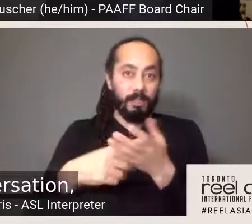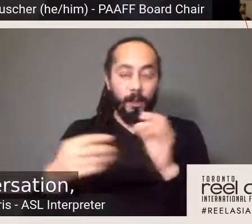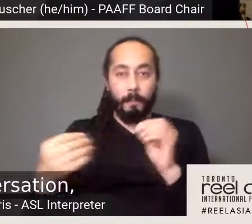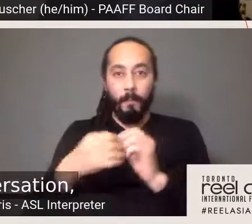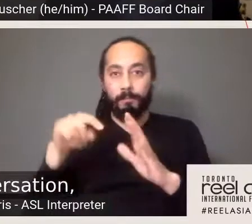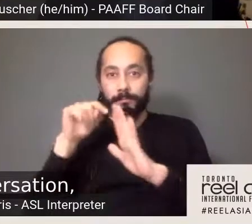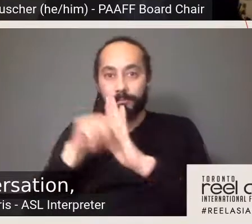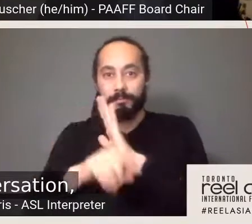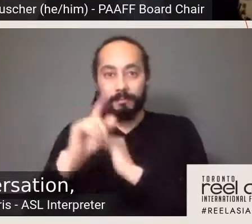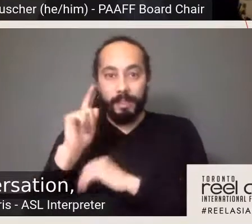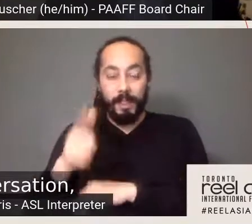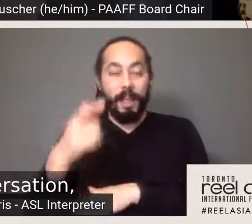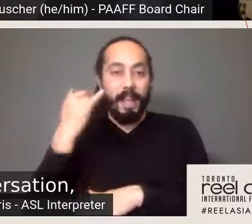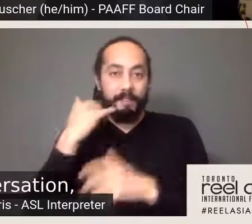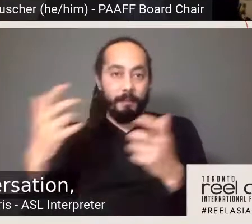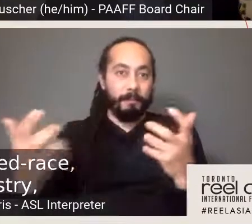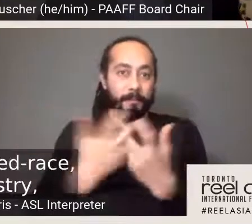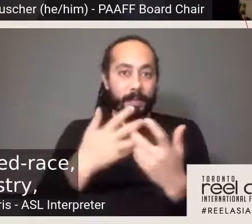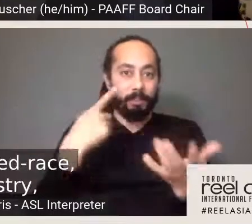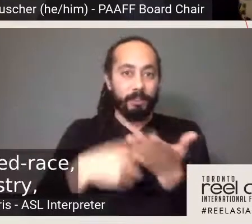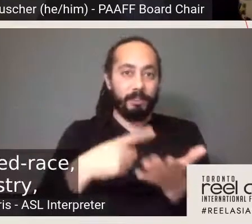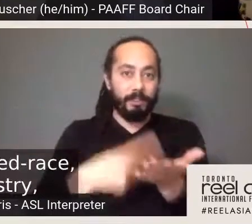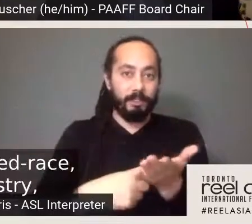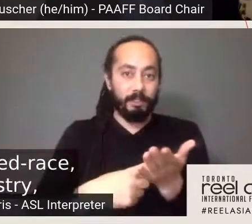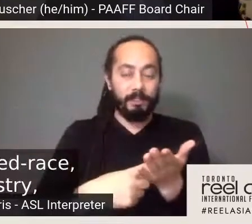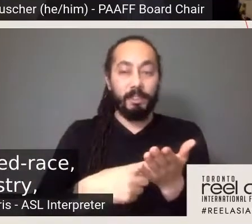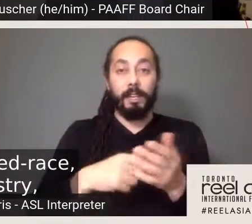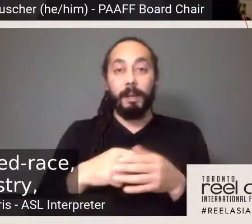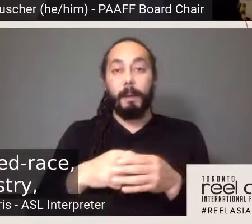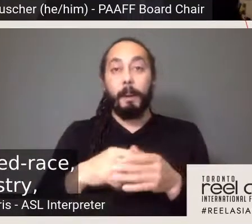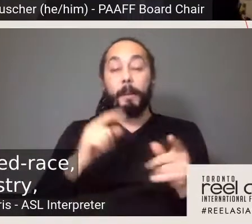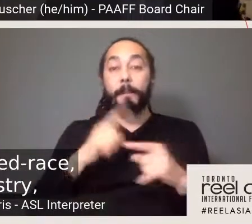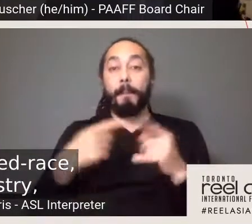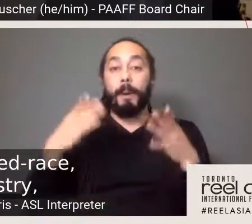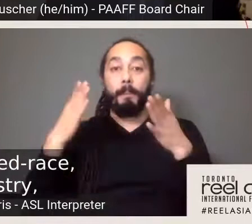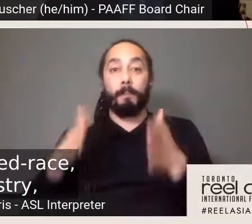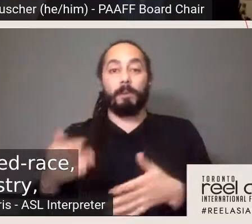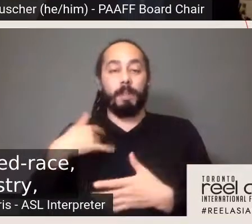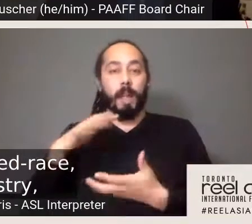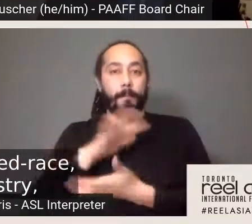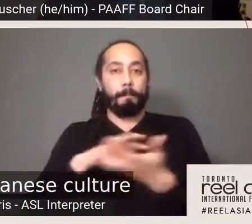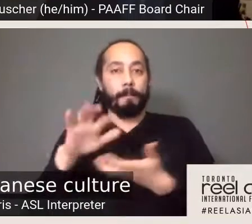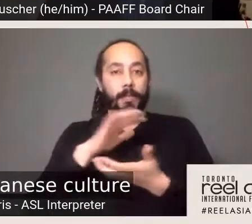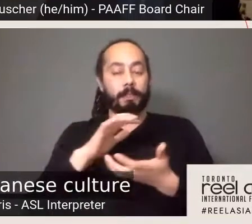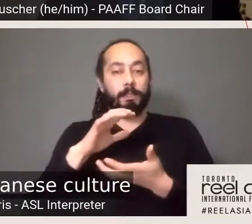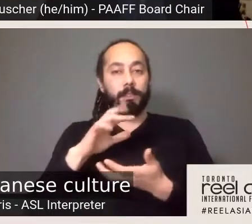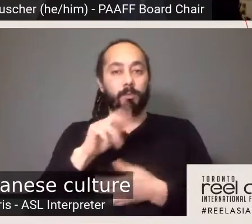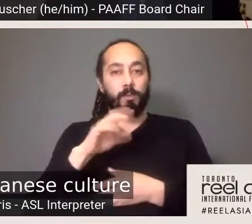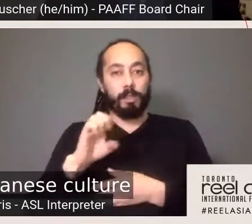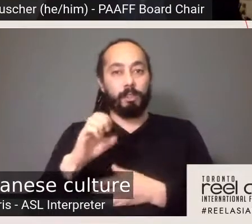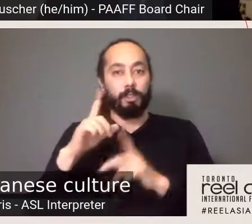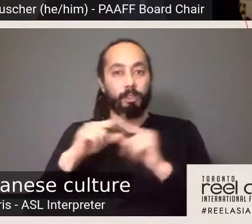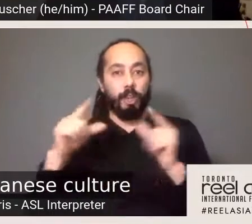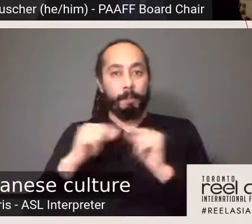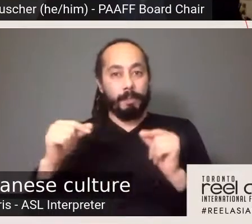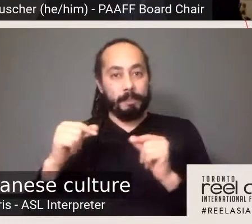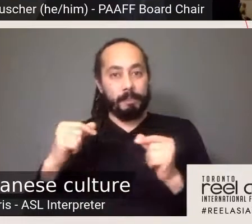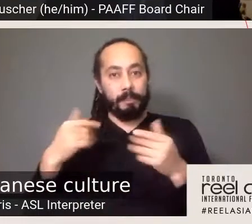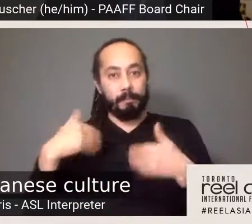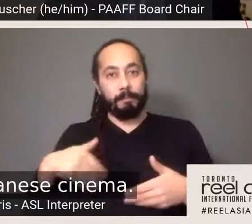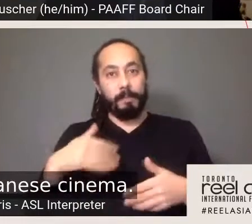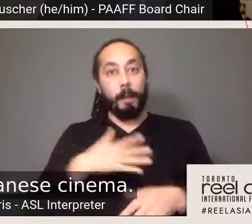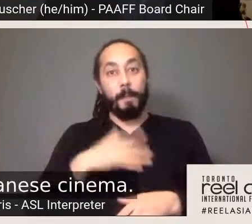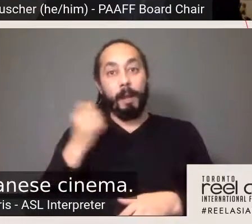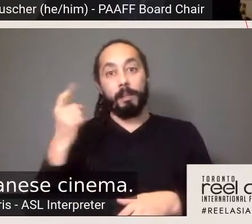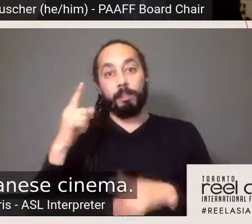it suits the conversation. As a person of mixed race Japanese ancestry, my understanding of Japanese